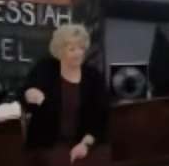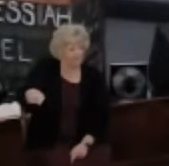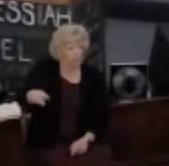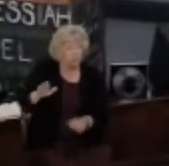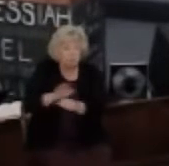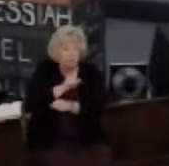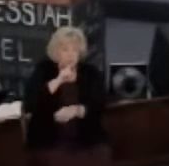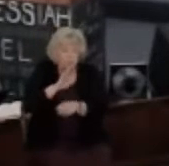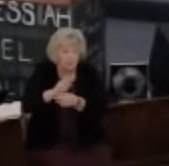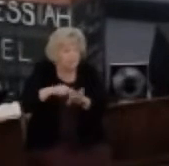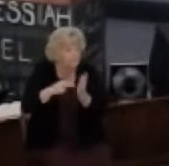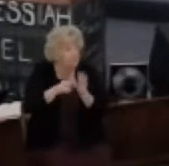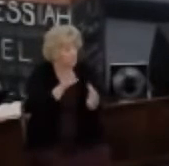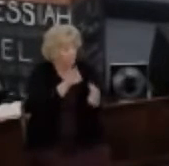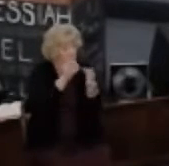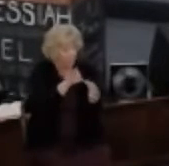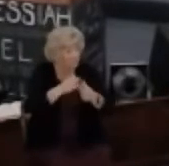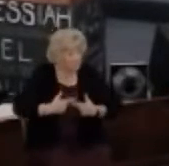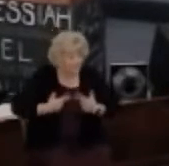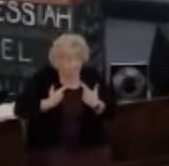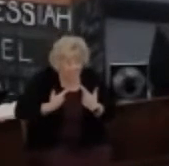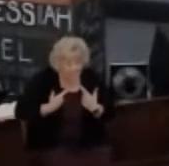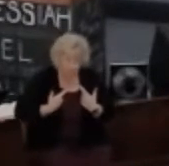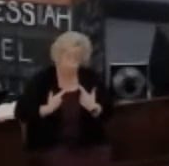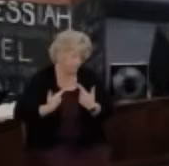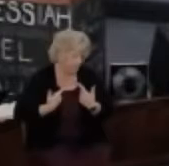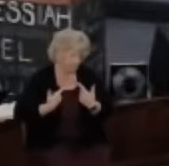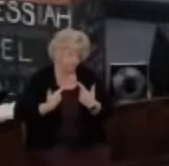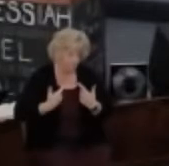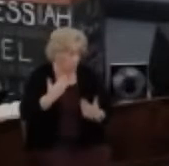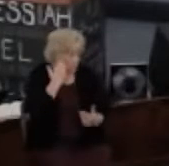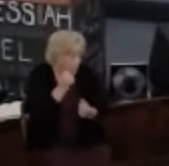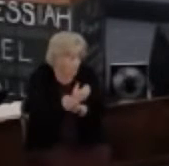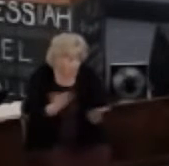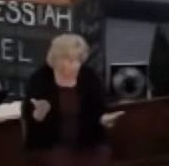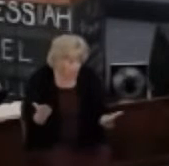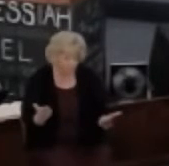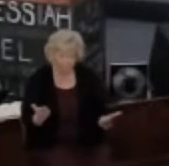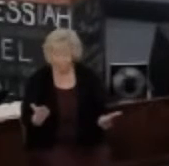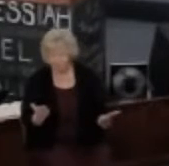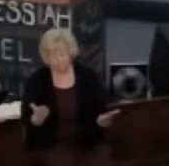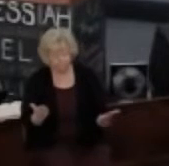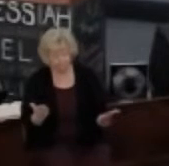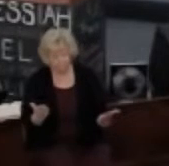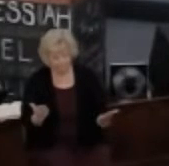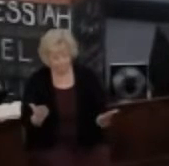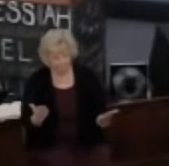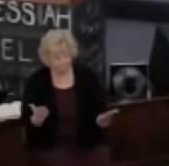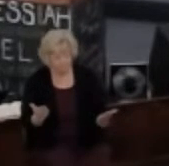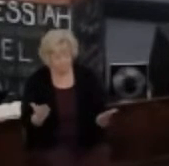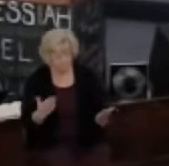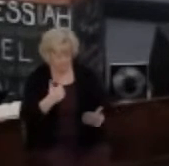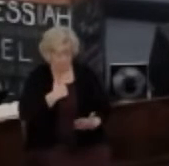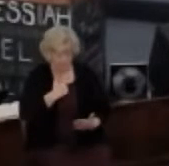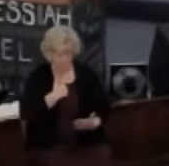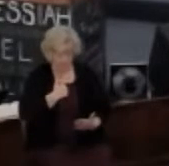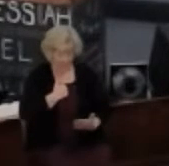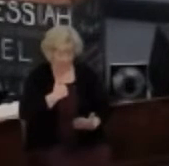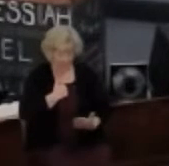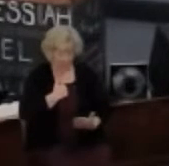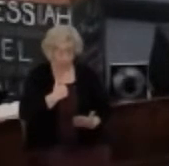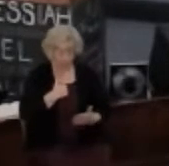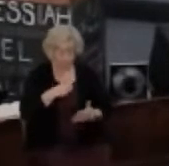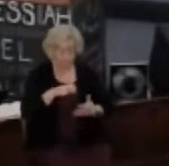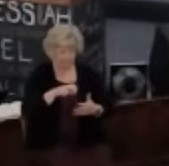perfection. Total commitment doesn't mean that we know everything. It's a matter of taking self off the throne of